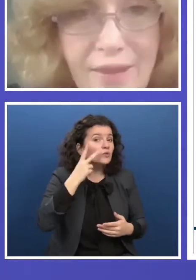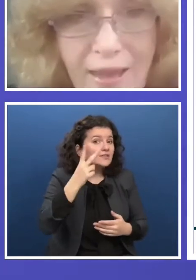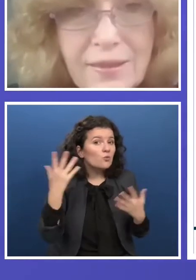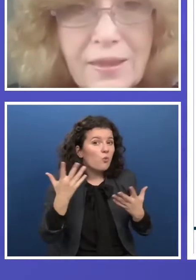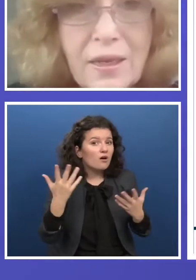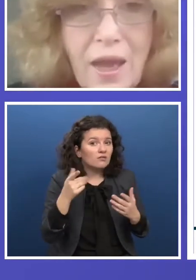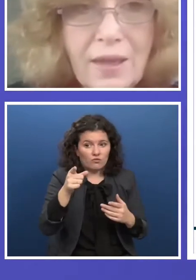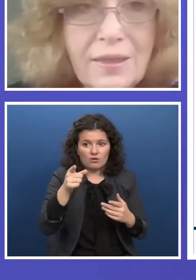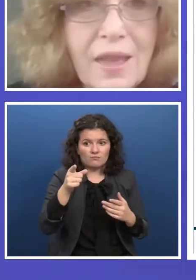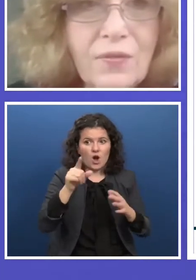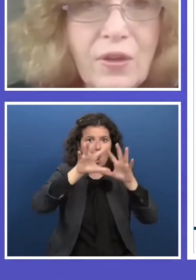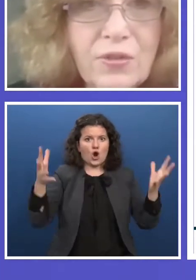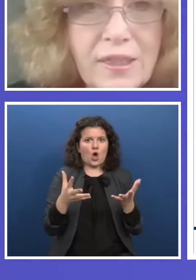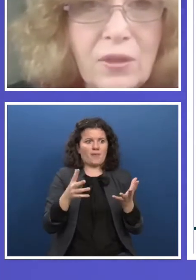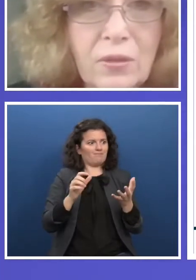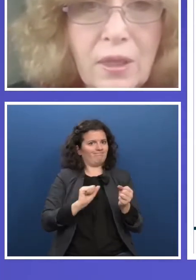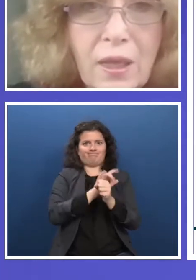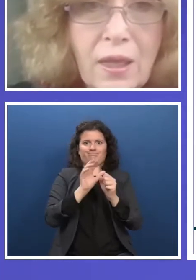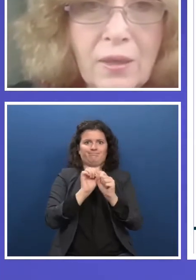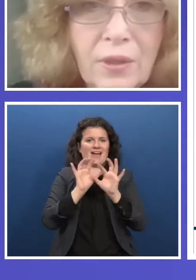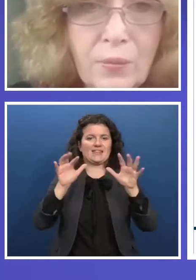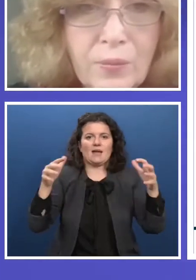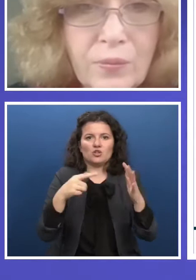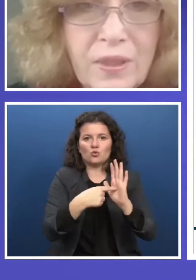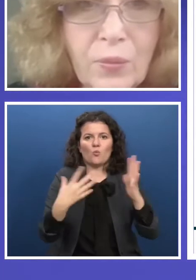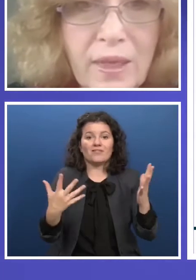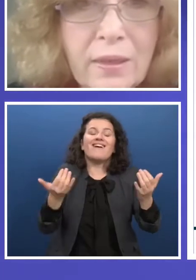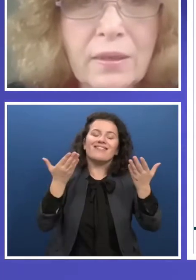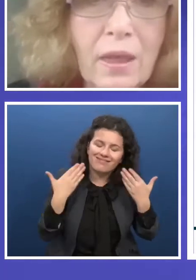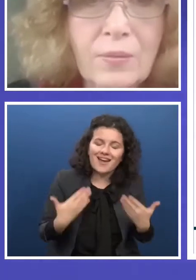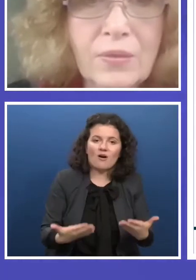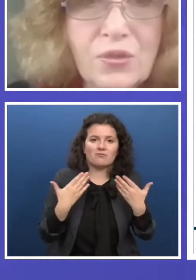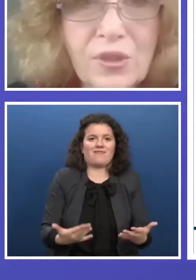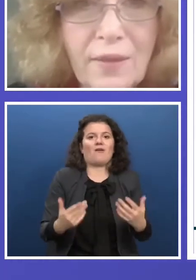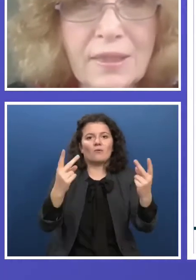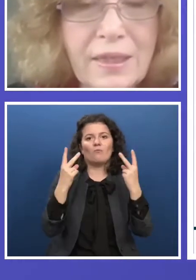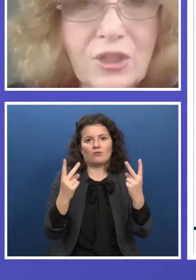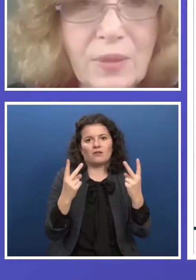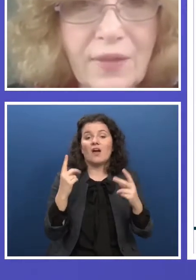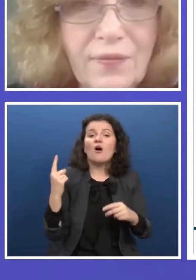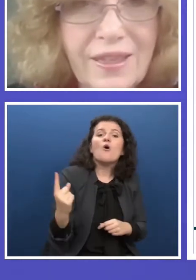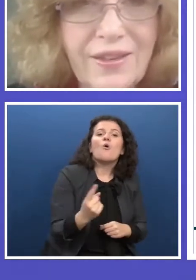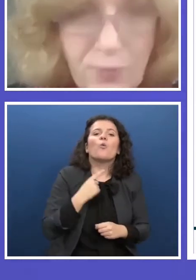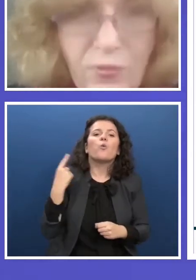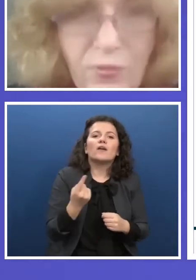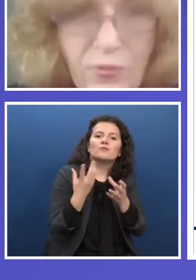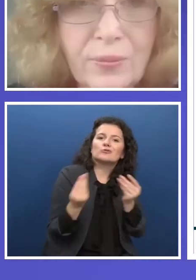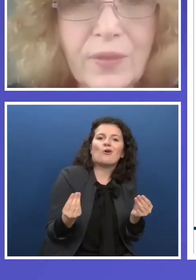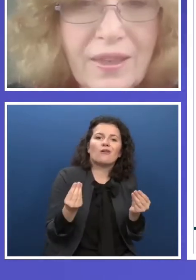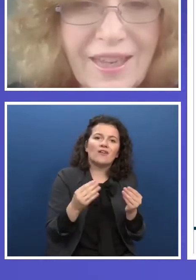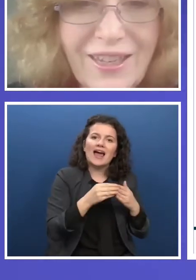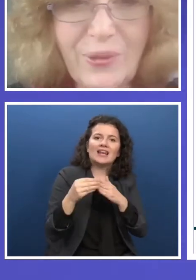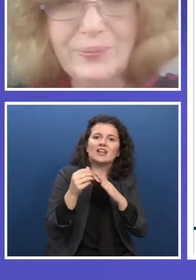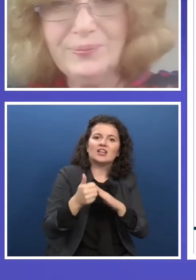us that. And it's now very critical that we sort out this leadership deficit right